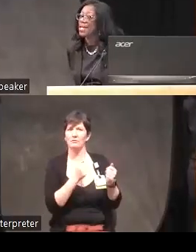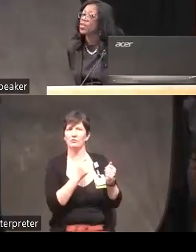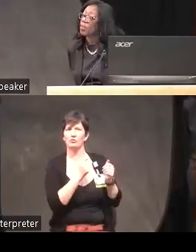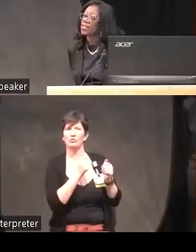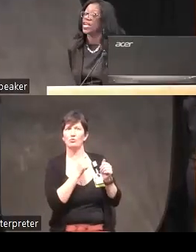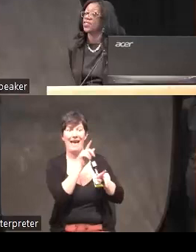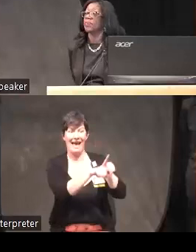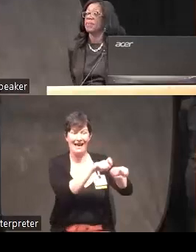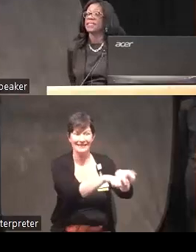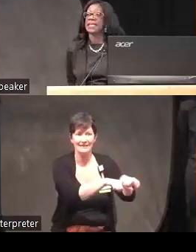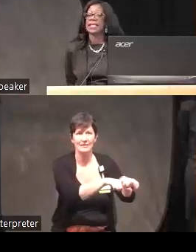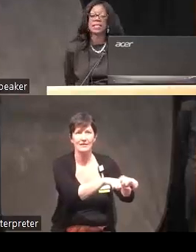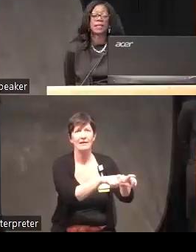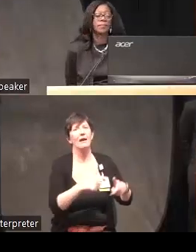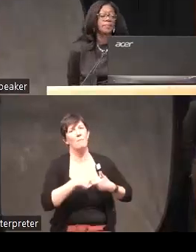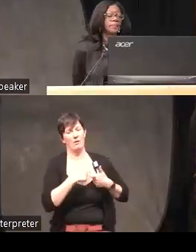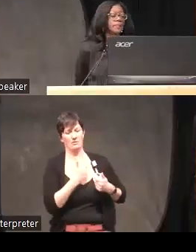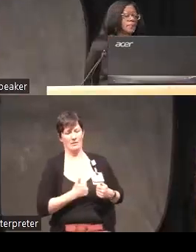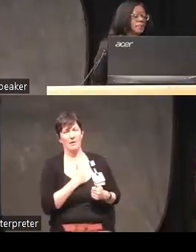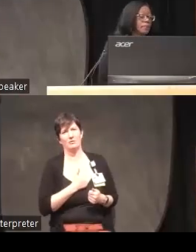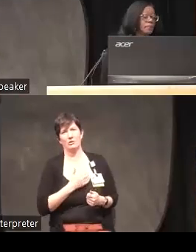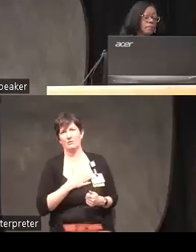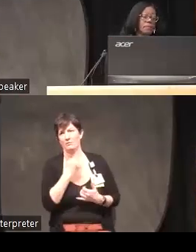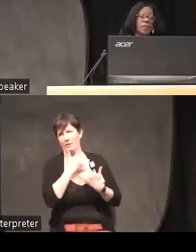questions and to apologize for my mistakes.